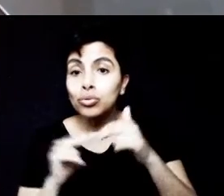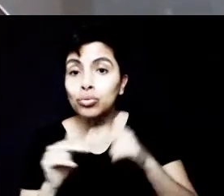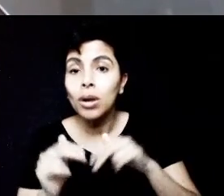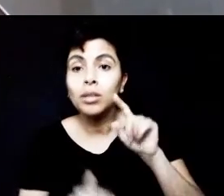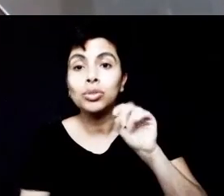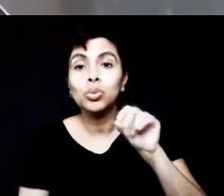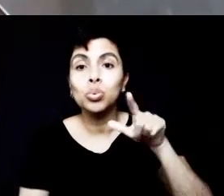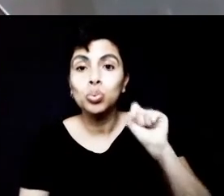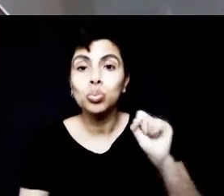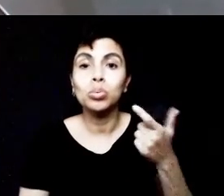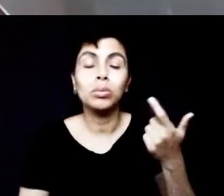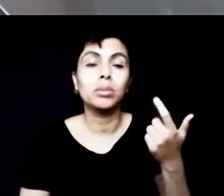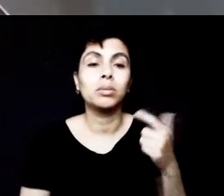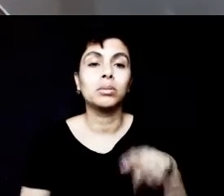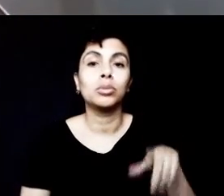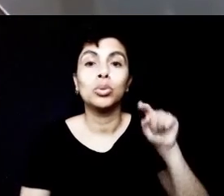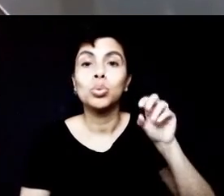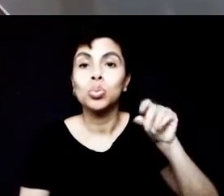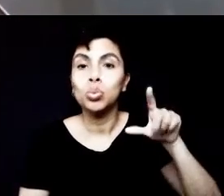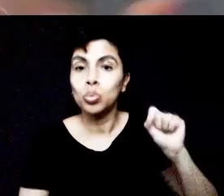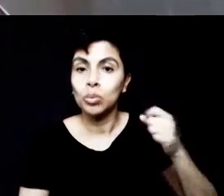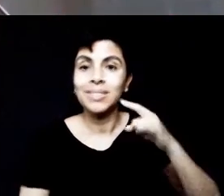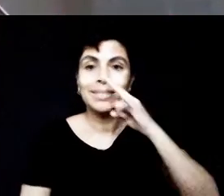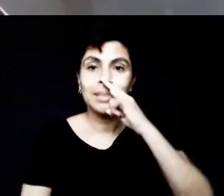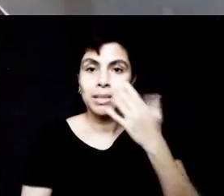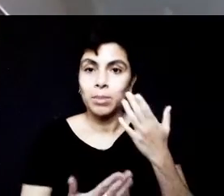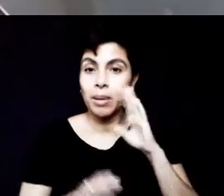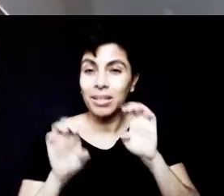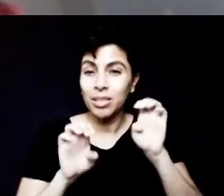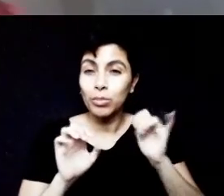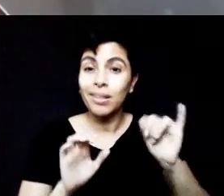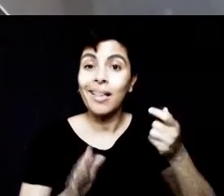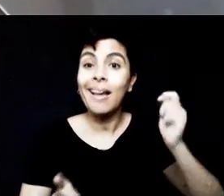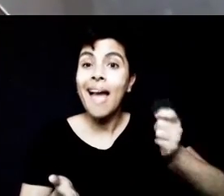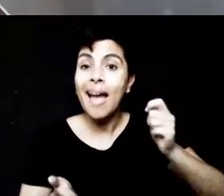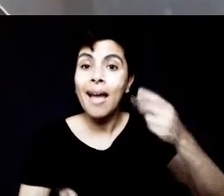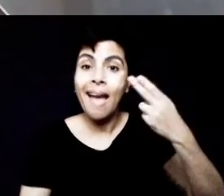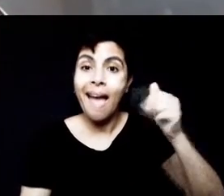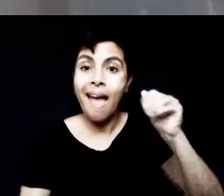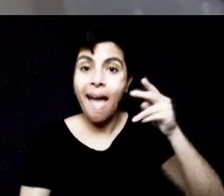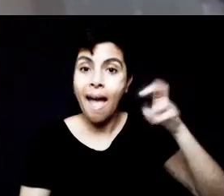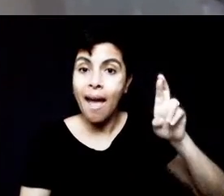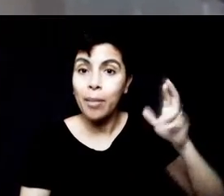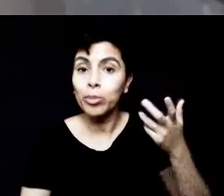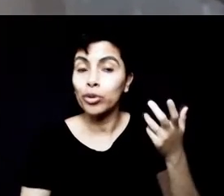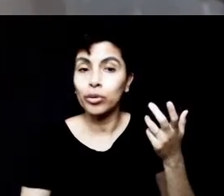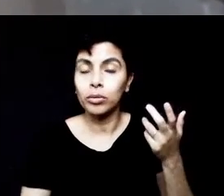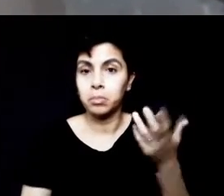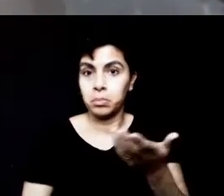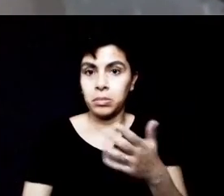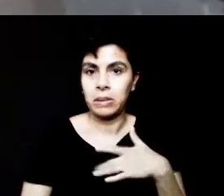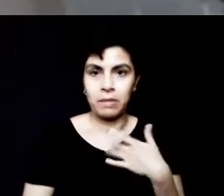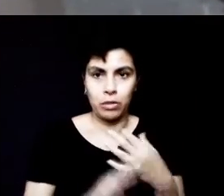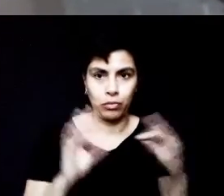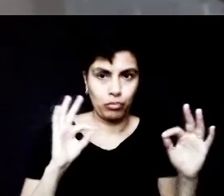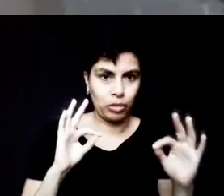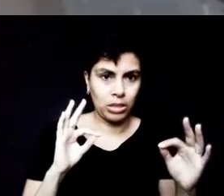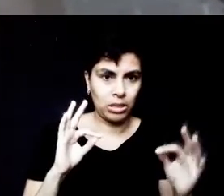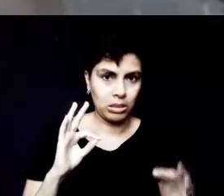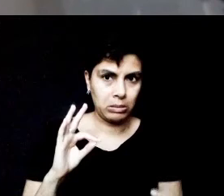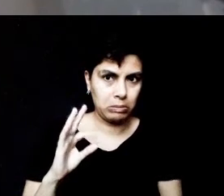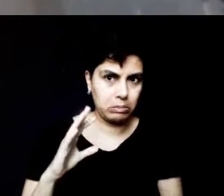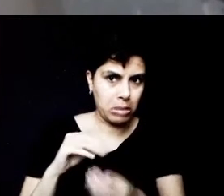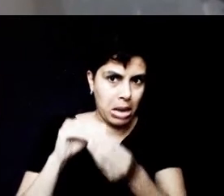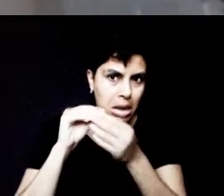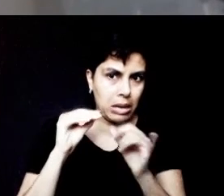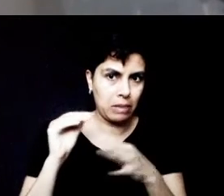construction tools that children might be experimenting with, like hammers. And feel free to comment in